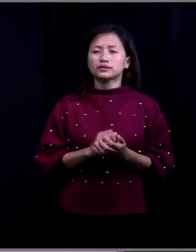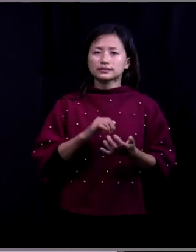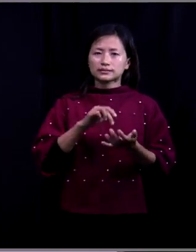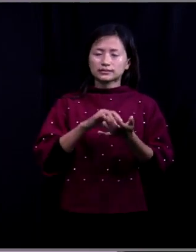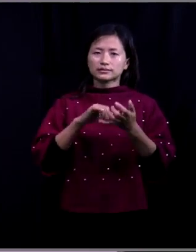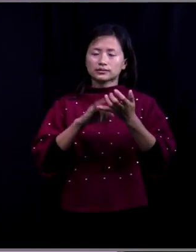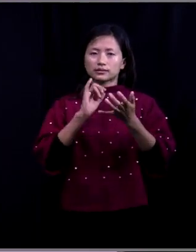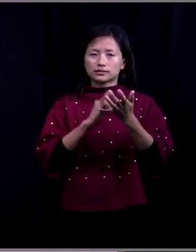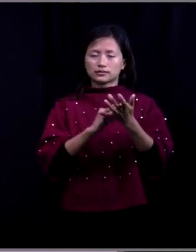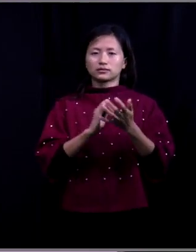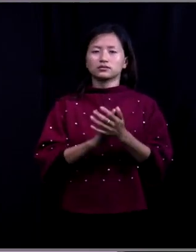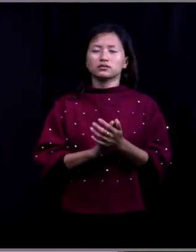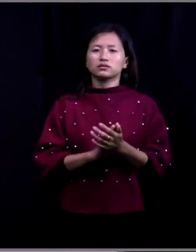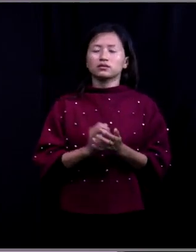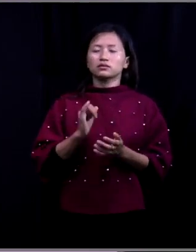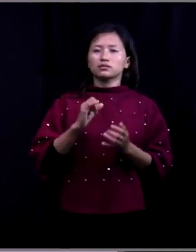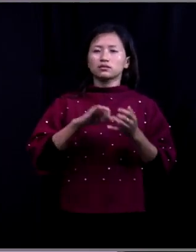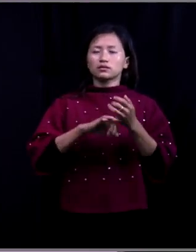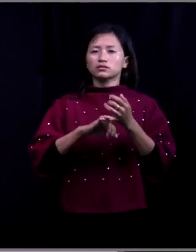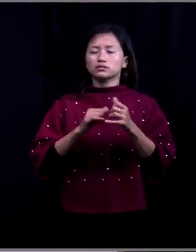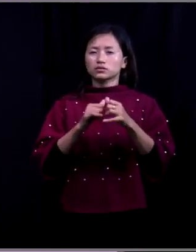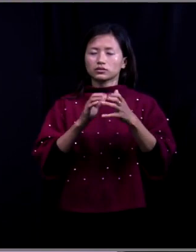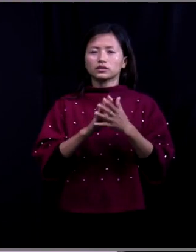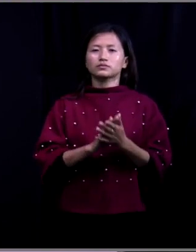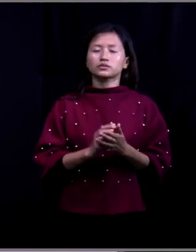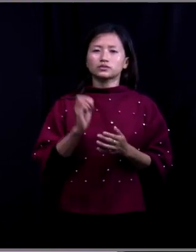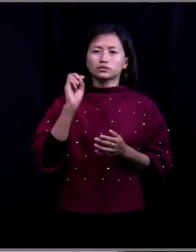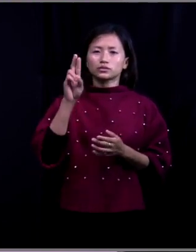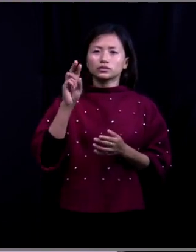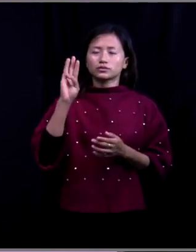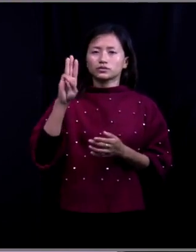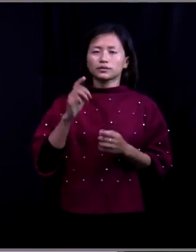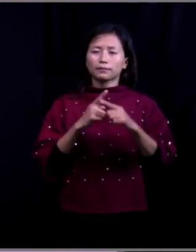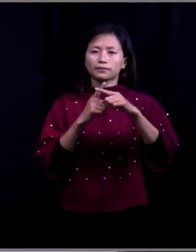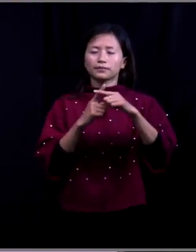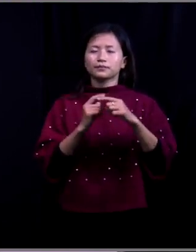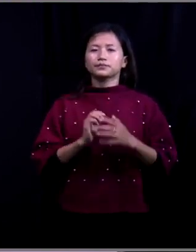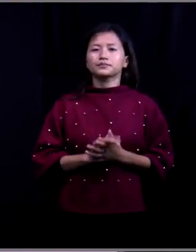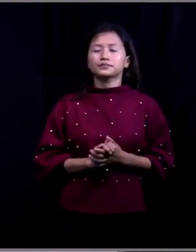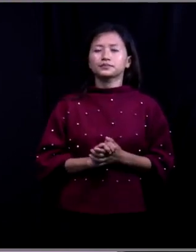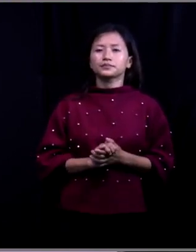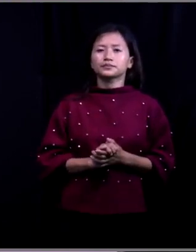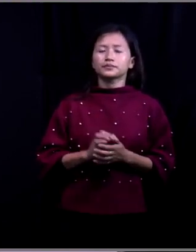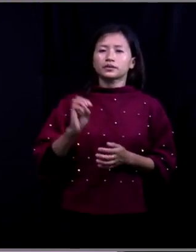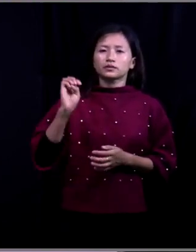will be the mass of sodium ion, that is 23, plus the mass of chloride ions, which